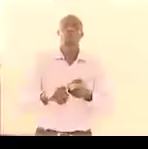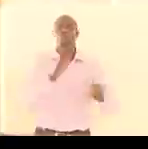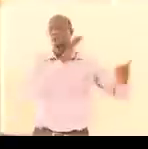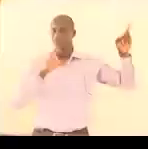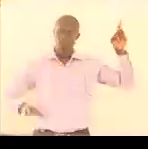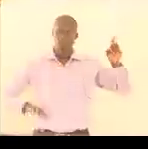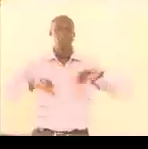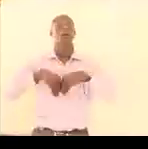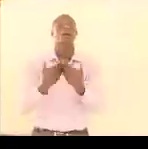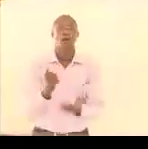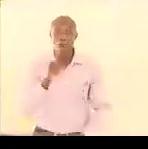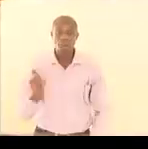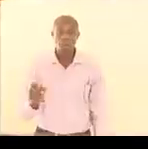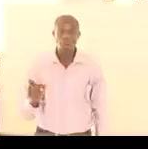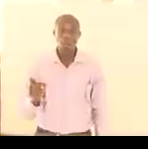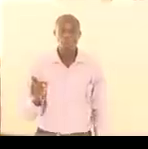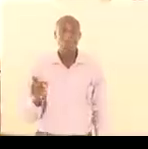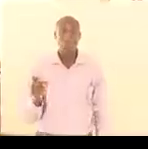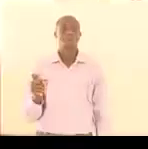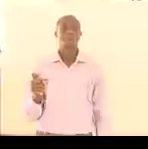to Christ. How?